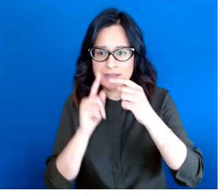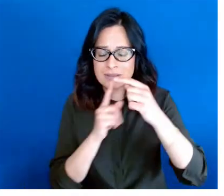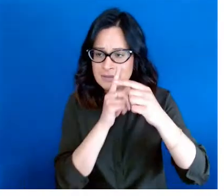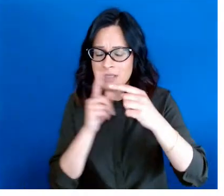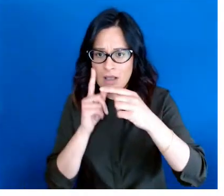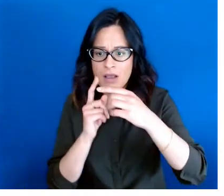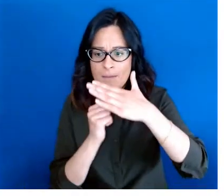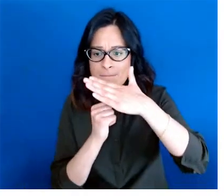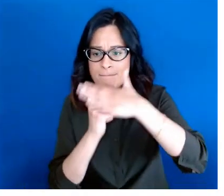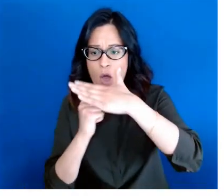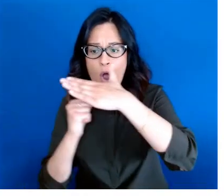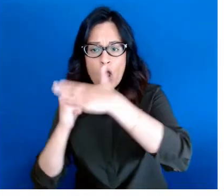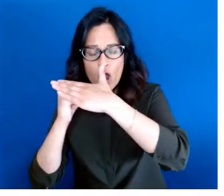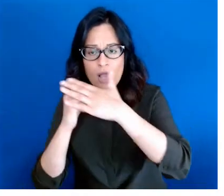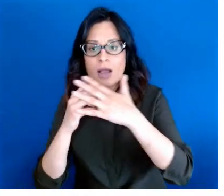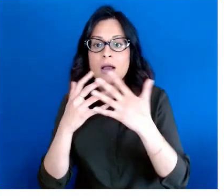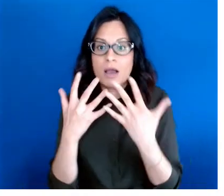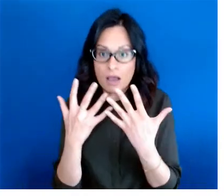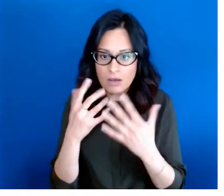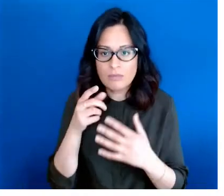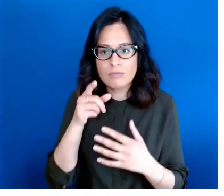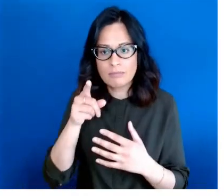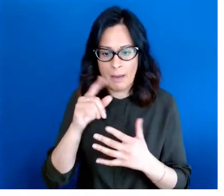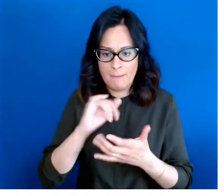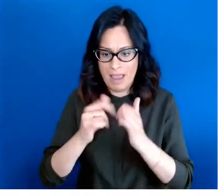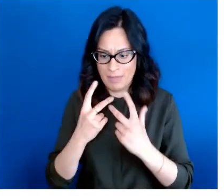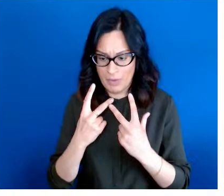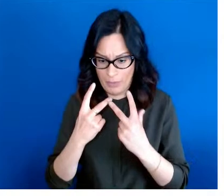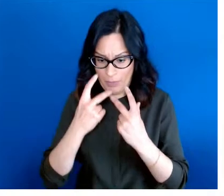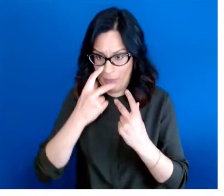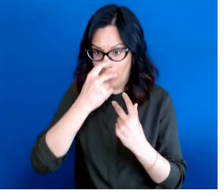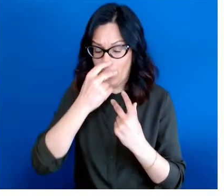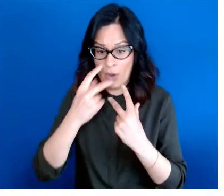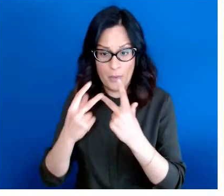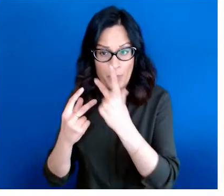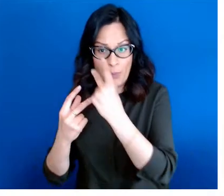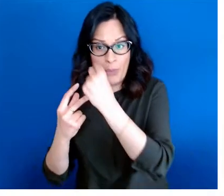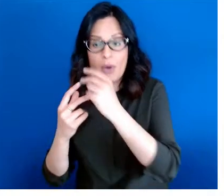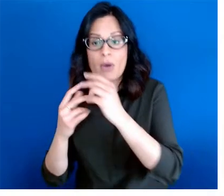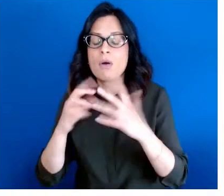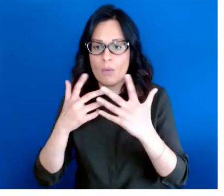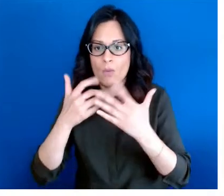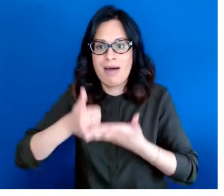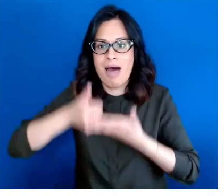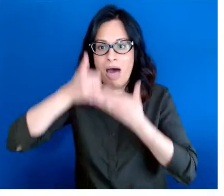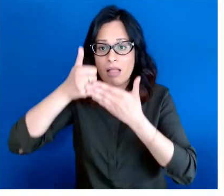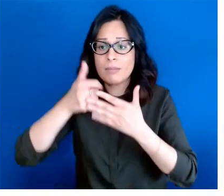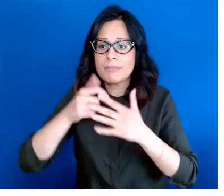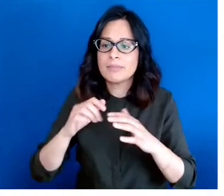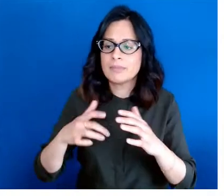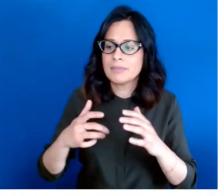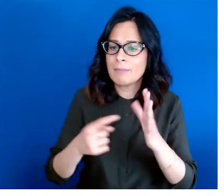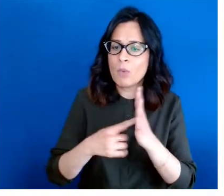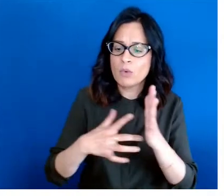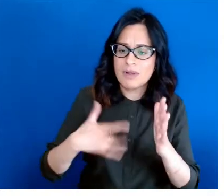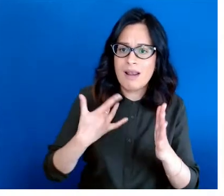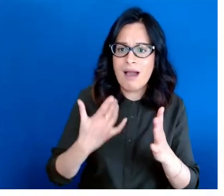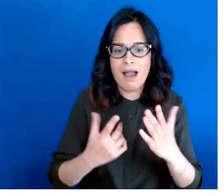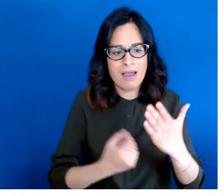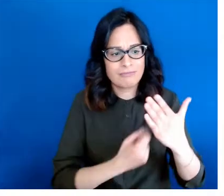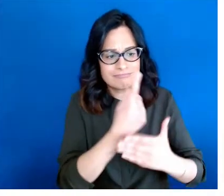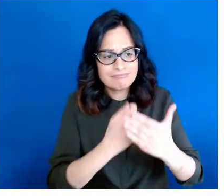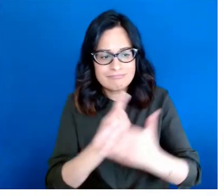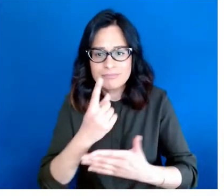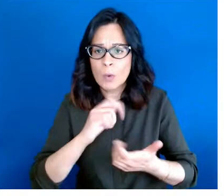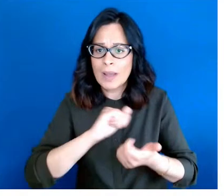intranasal steroid spray to enter the nose. And for important life events like exams, weddings, you